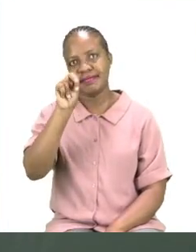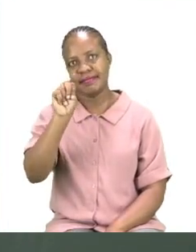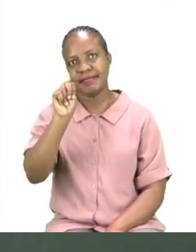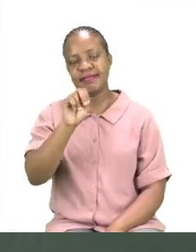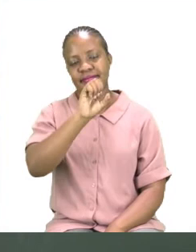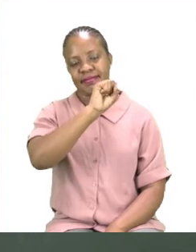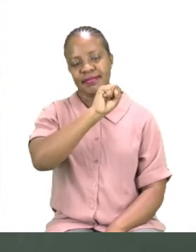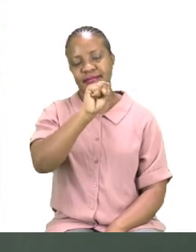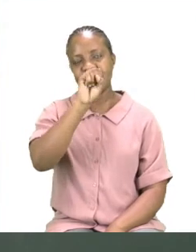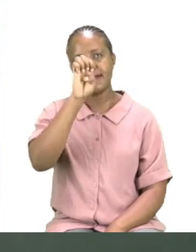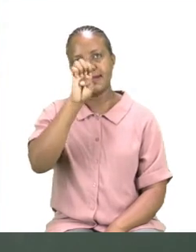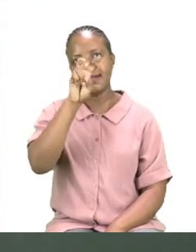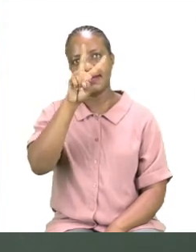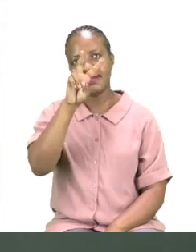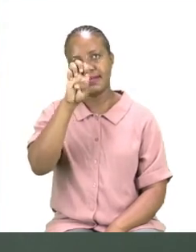7.